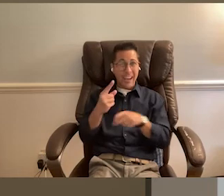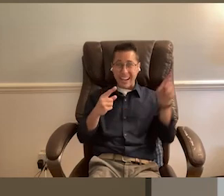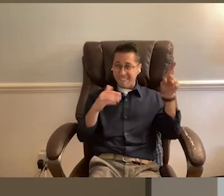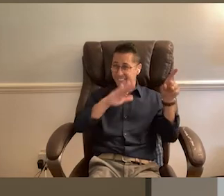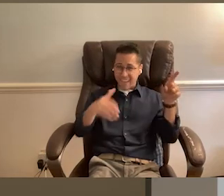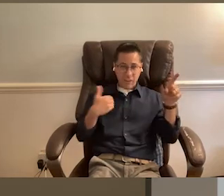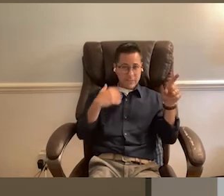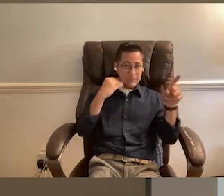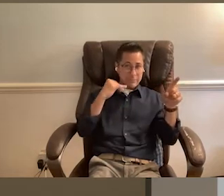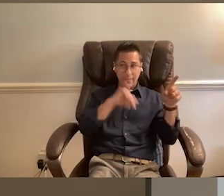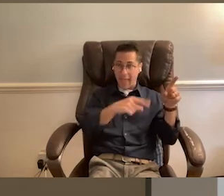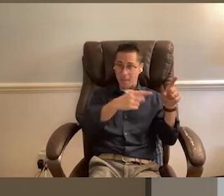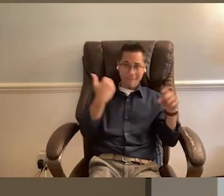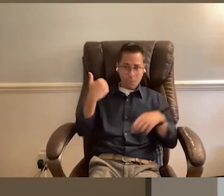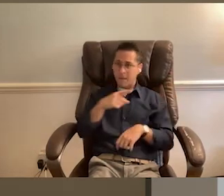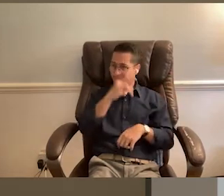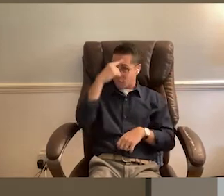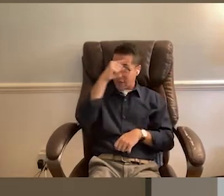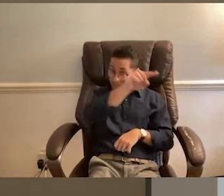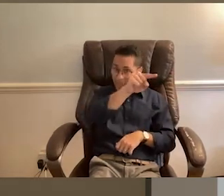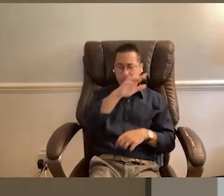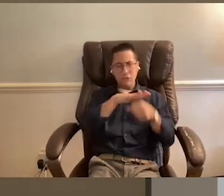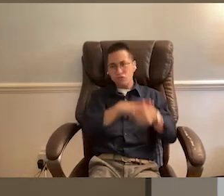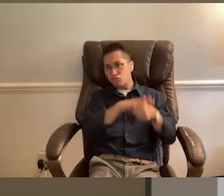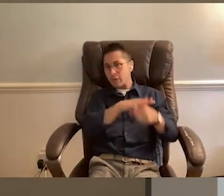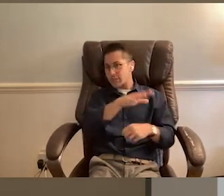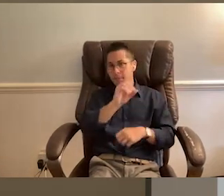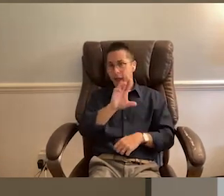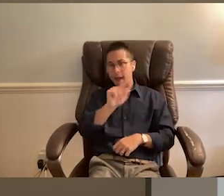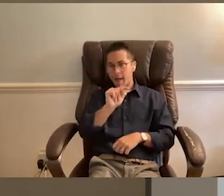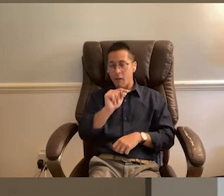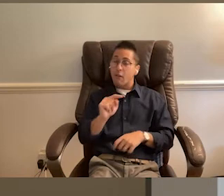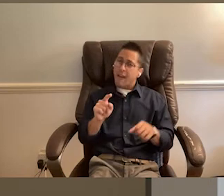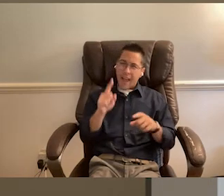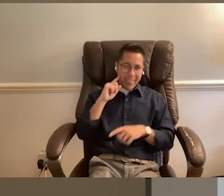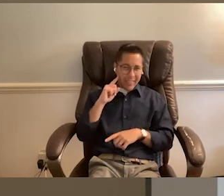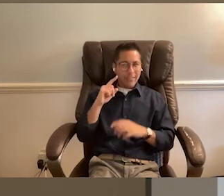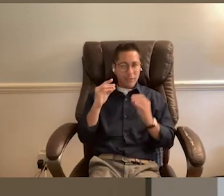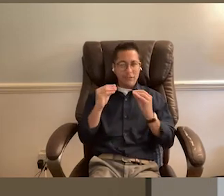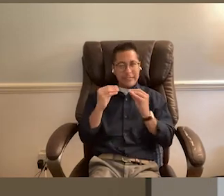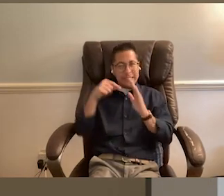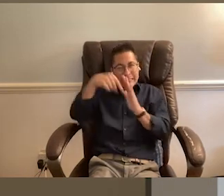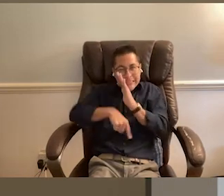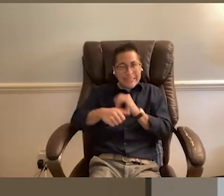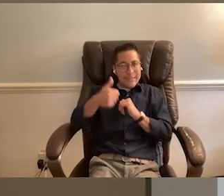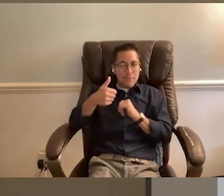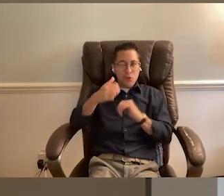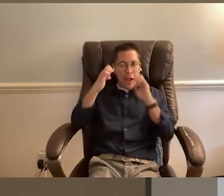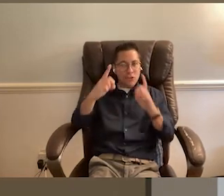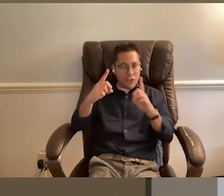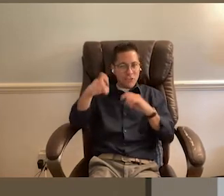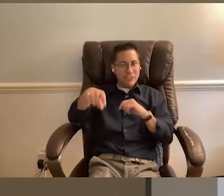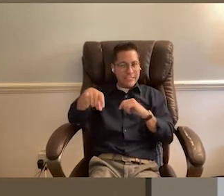He was giving coaching and reassurance, and this is a little bit of an older PowerPoint. He said he would be willing to take OC students again. When I asked him, he said,